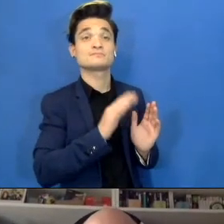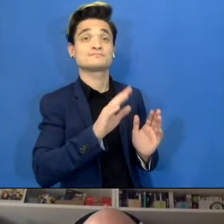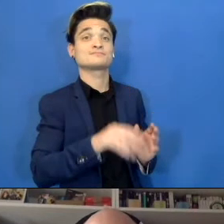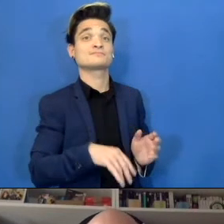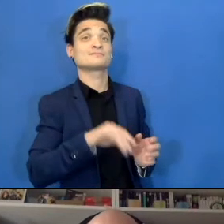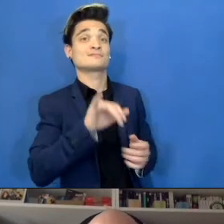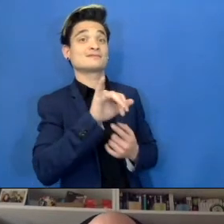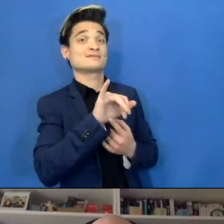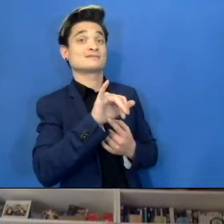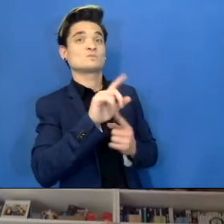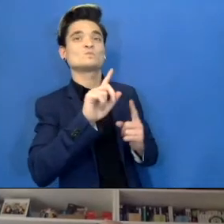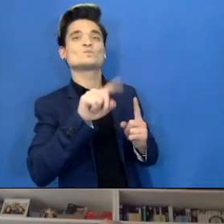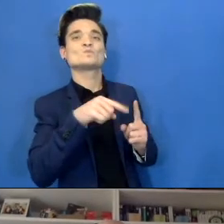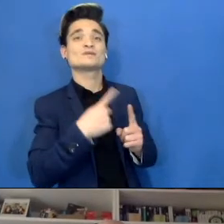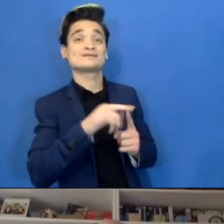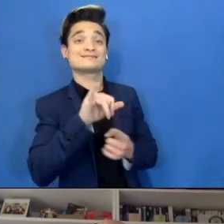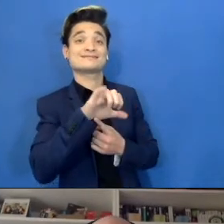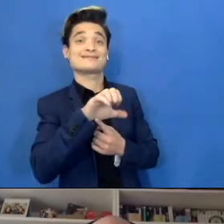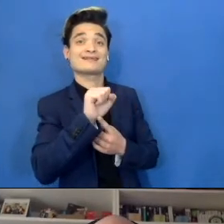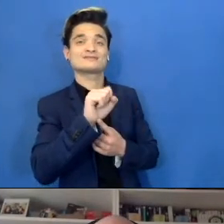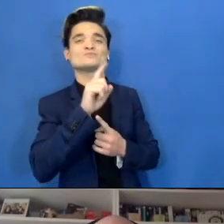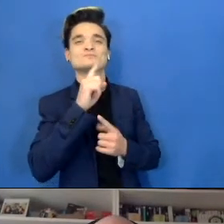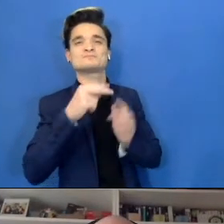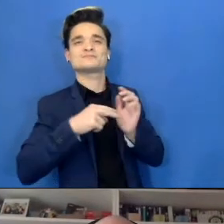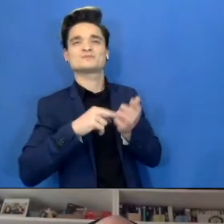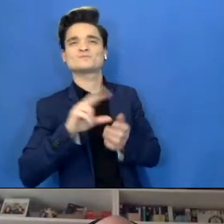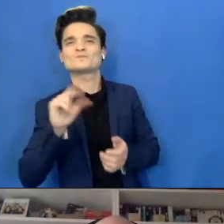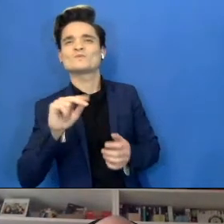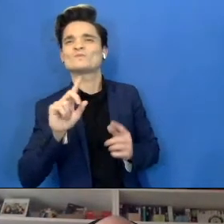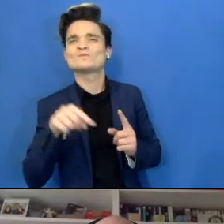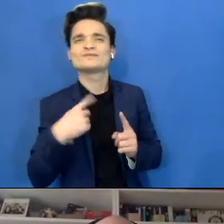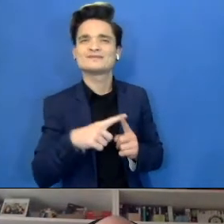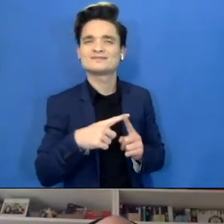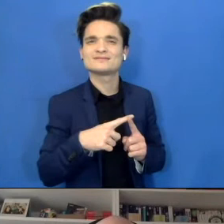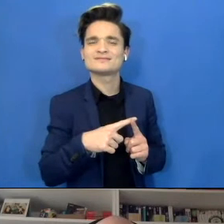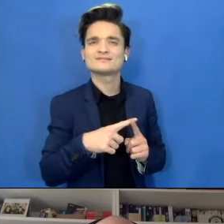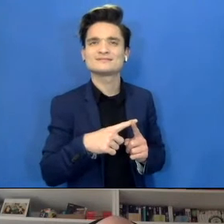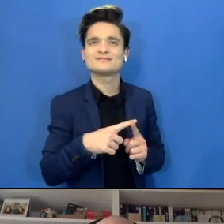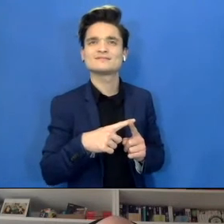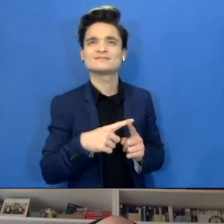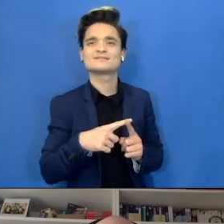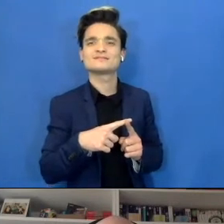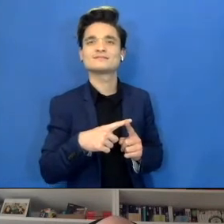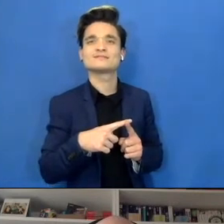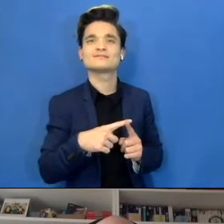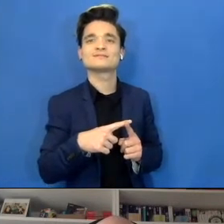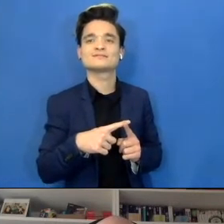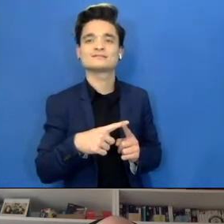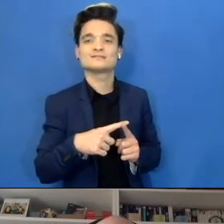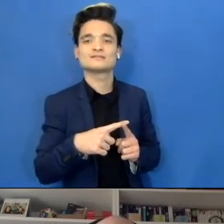Yes, yes is actually no when you, in like a scene context, it might be when you